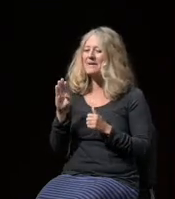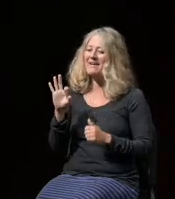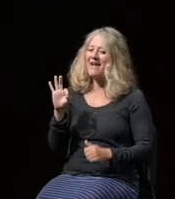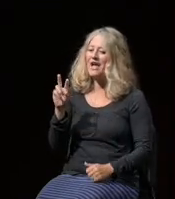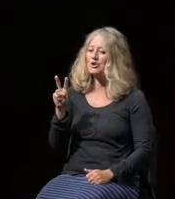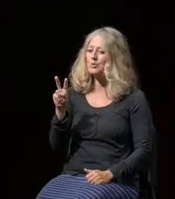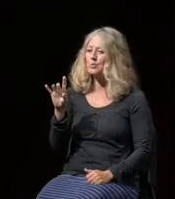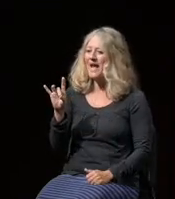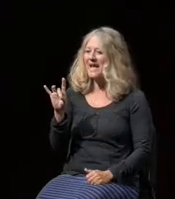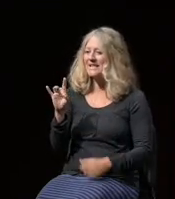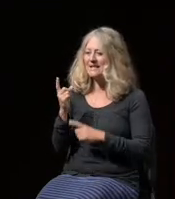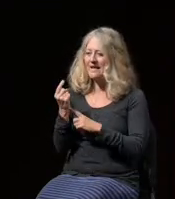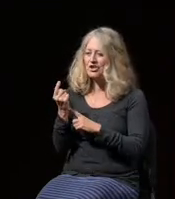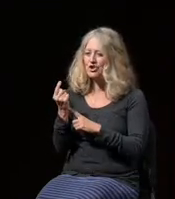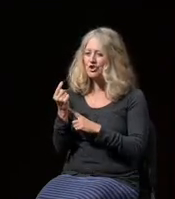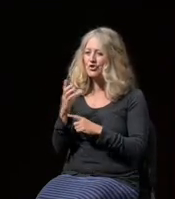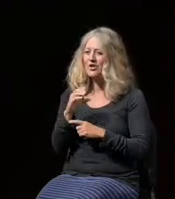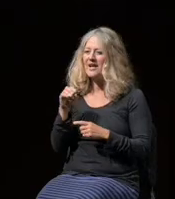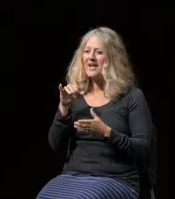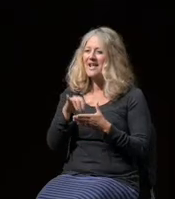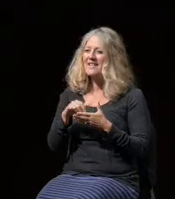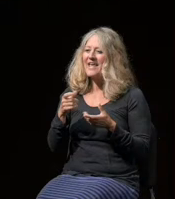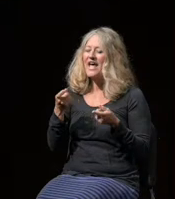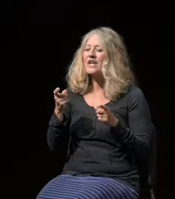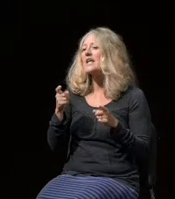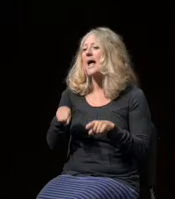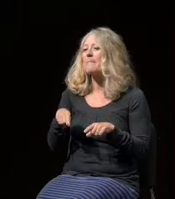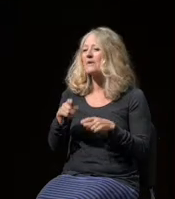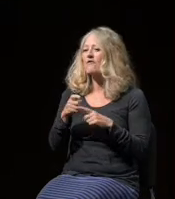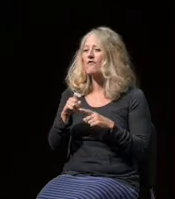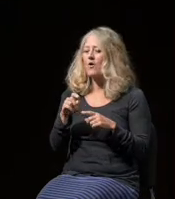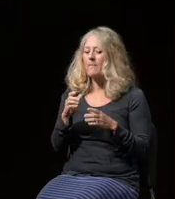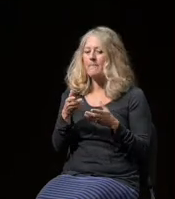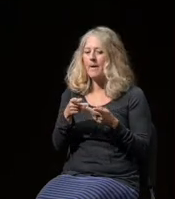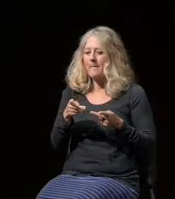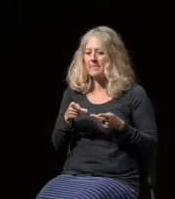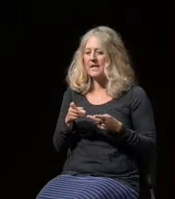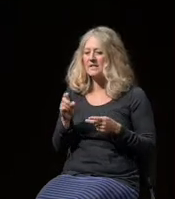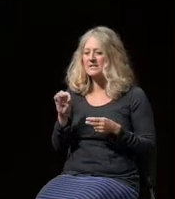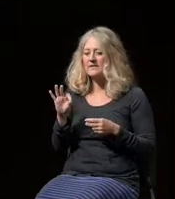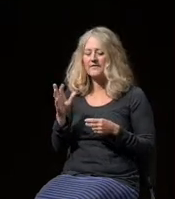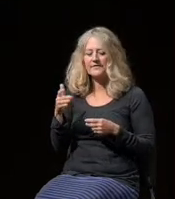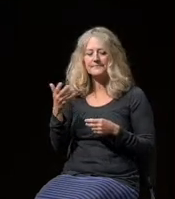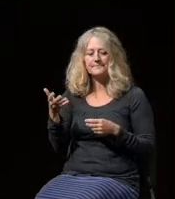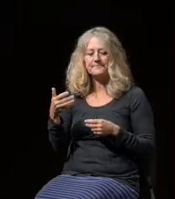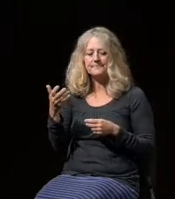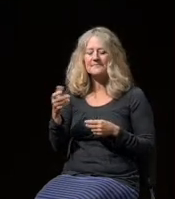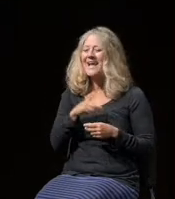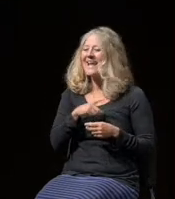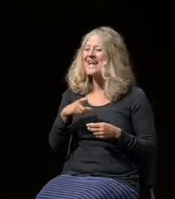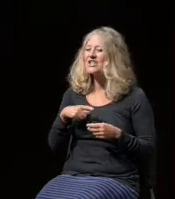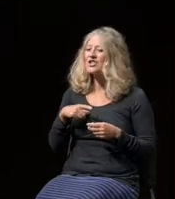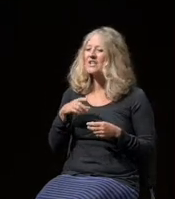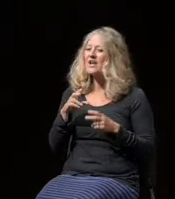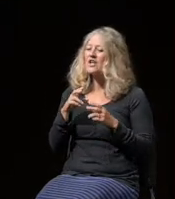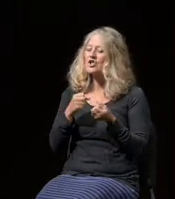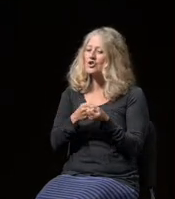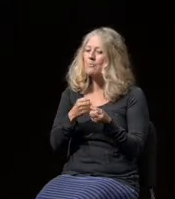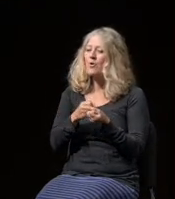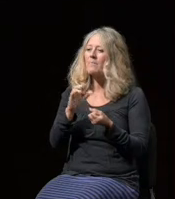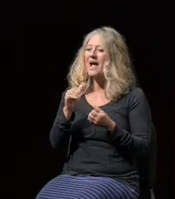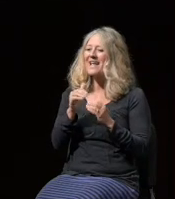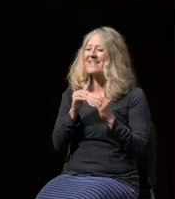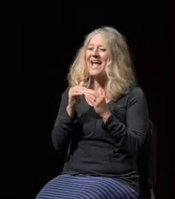year. And this comes from a place, this legislation is truly supported by the